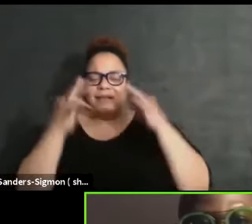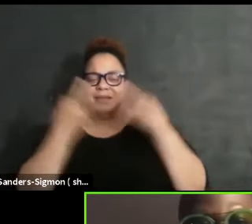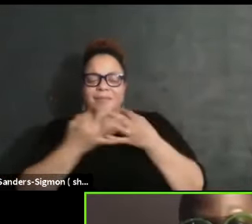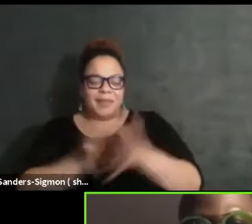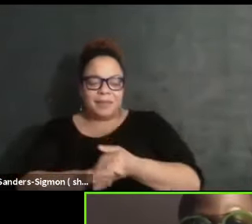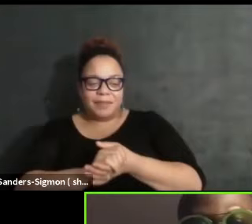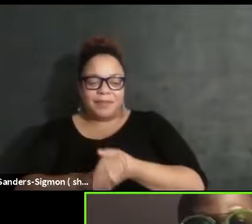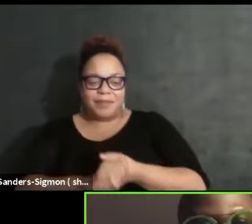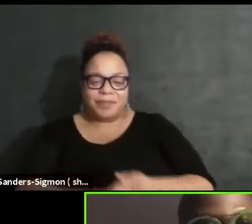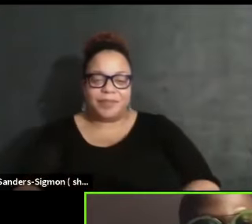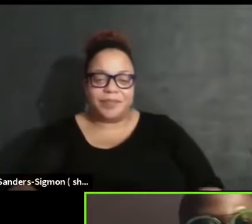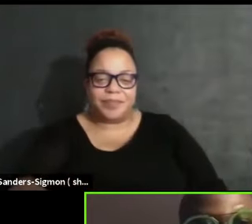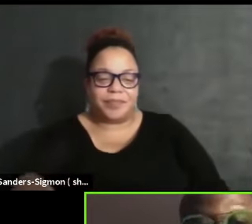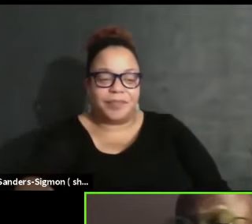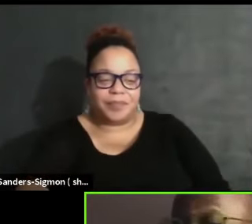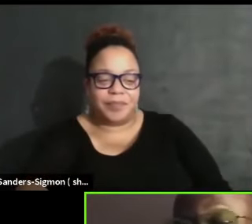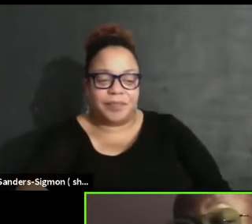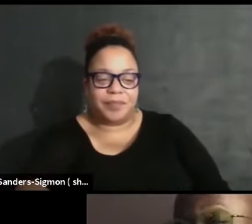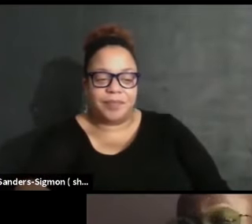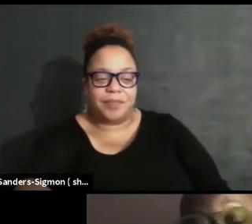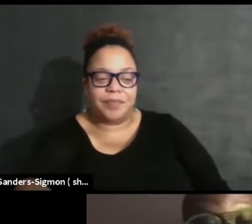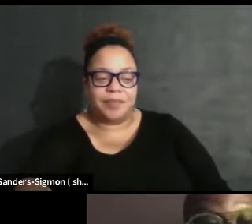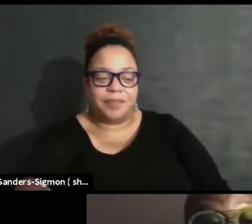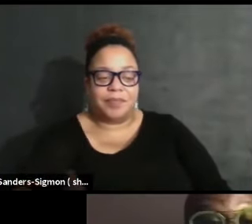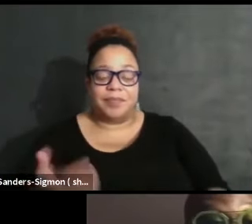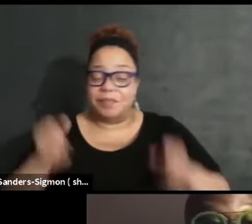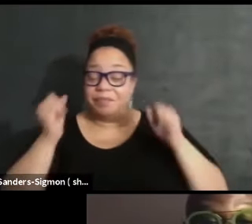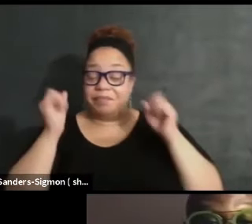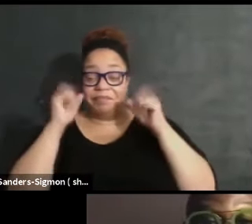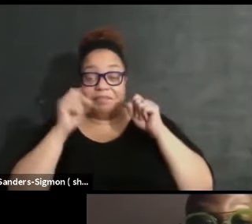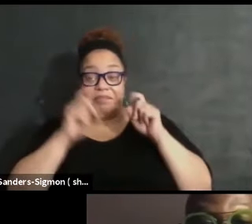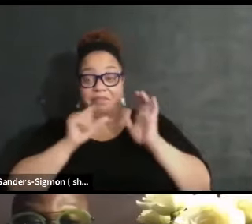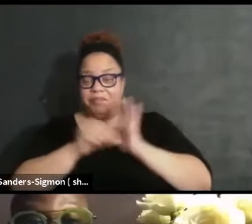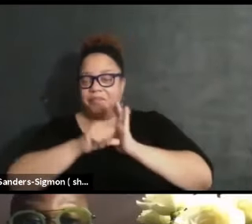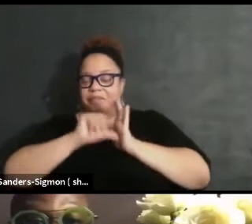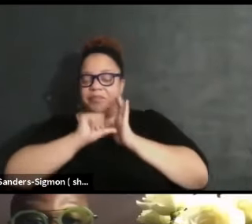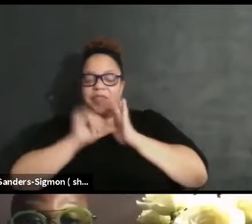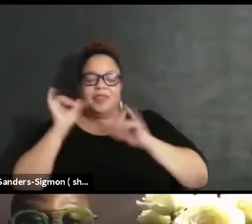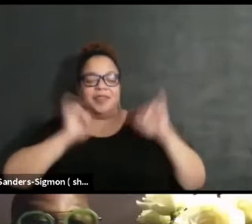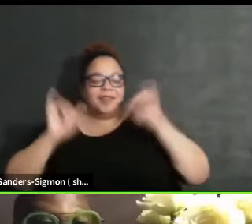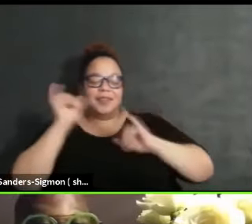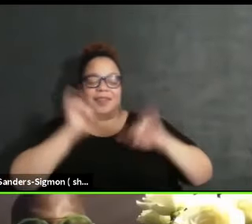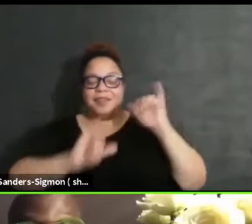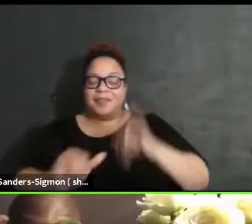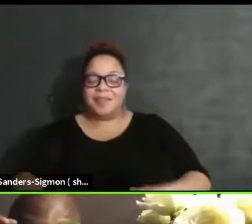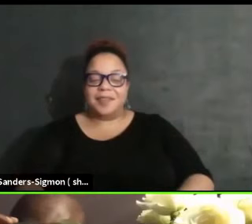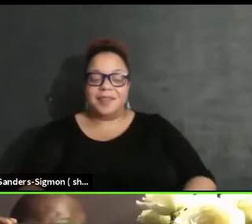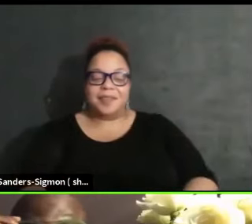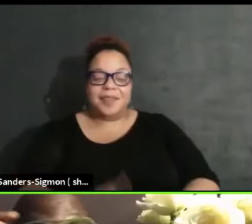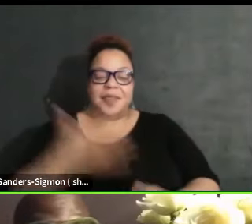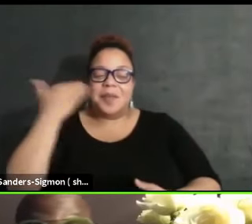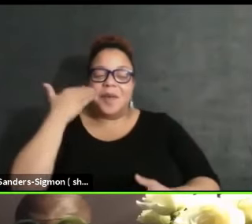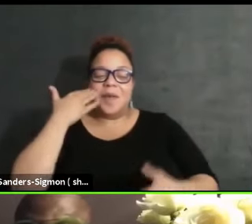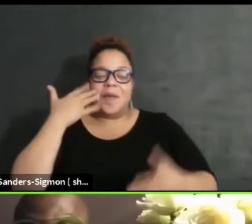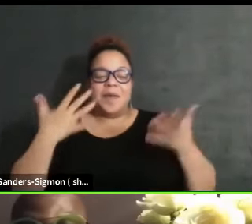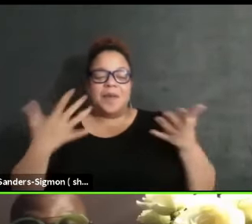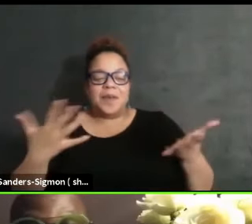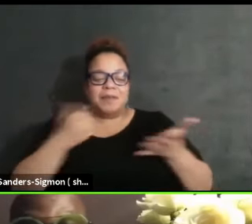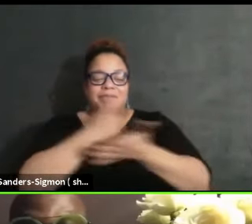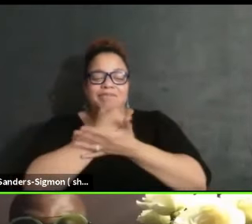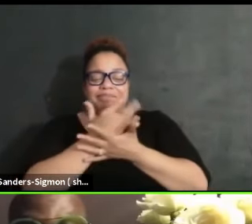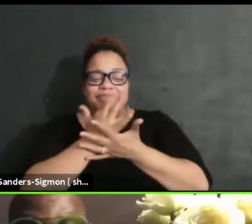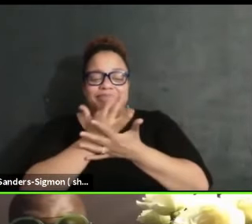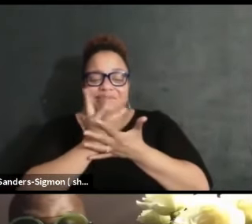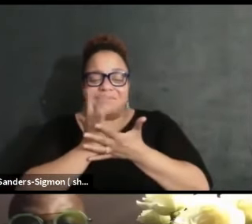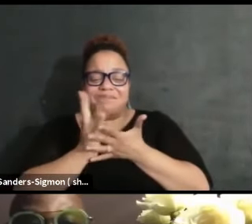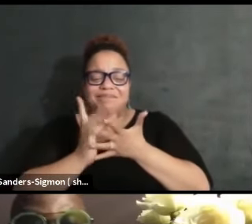Incredibly impressive. Y'all, I can't believe that we 75% of the way through.